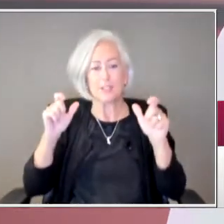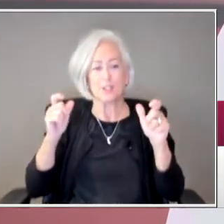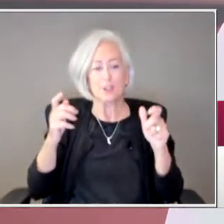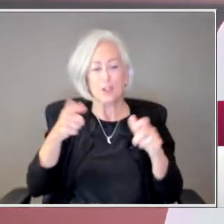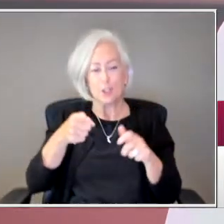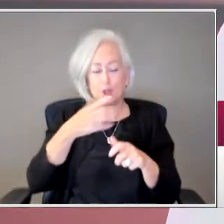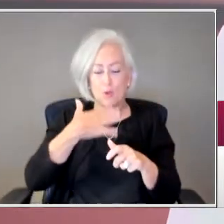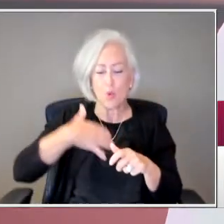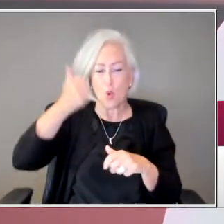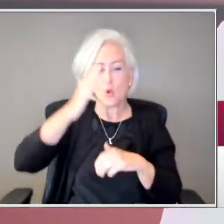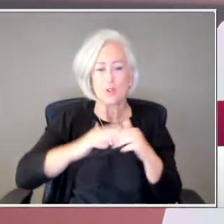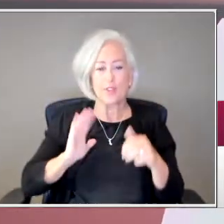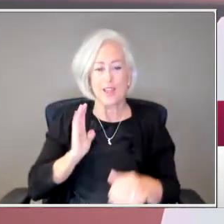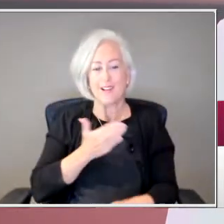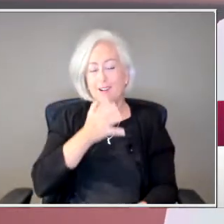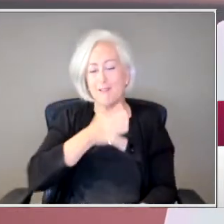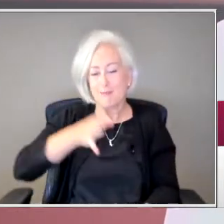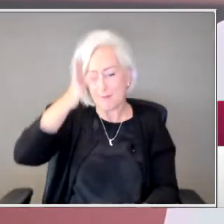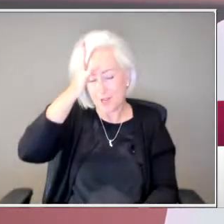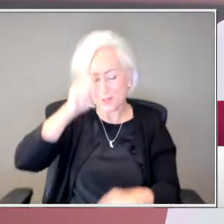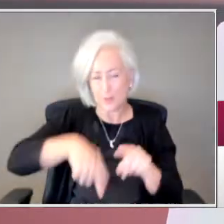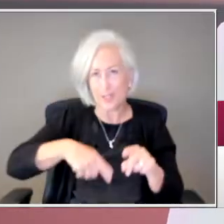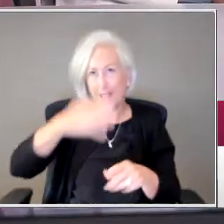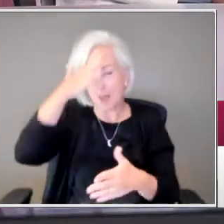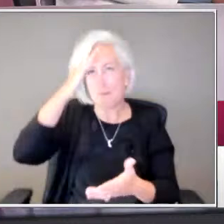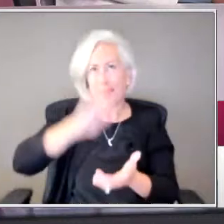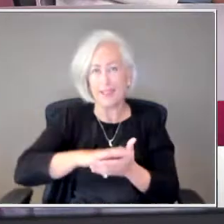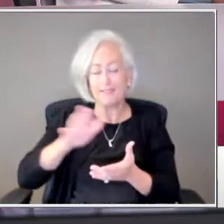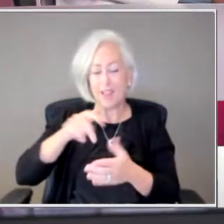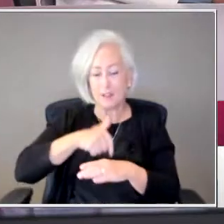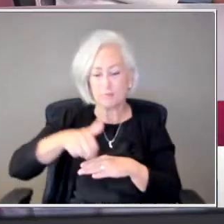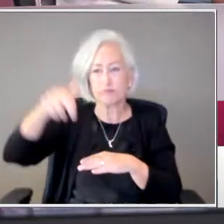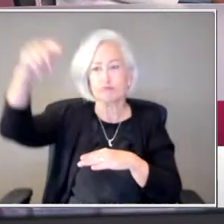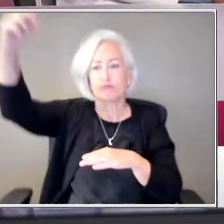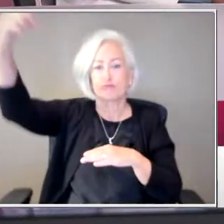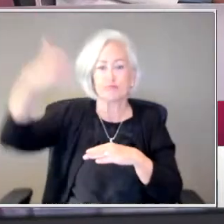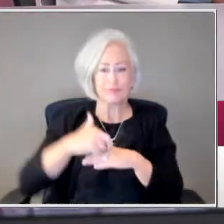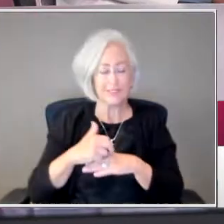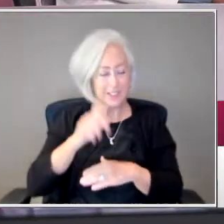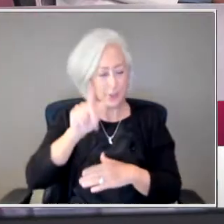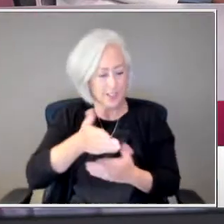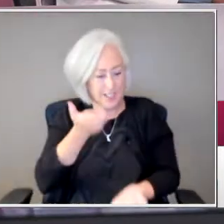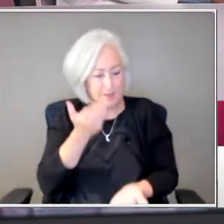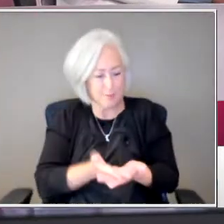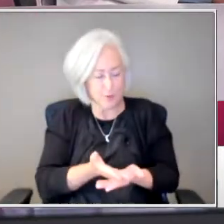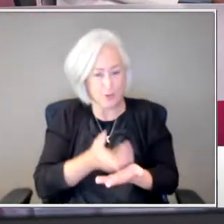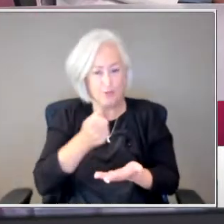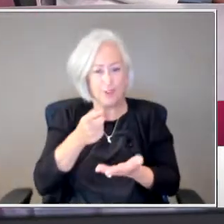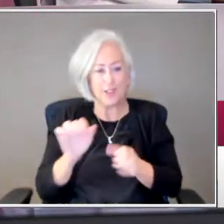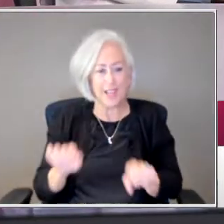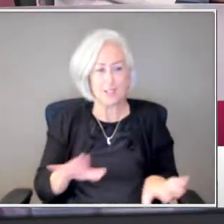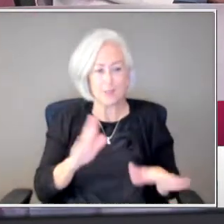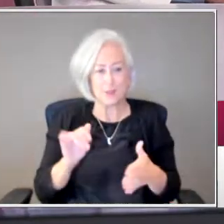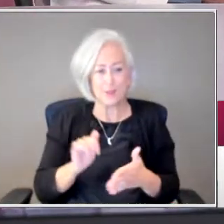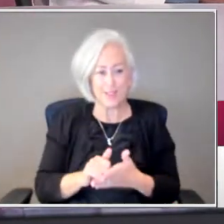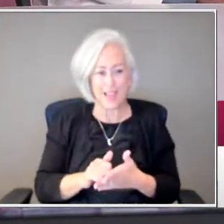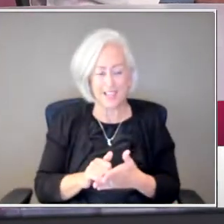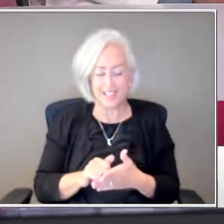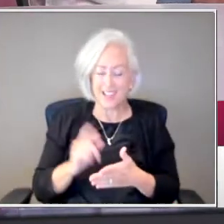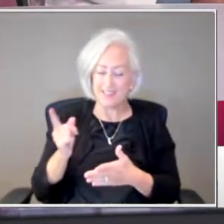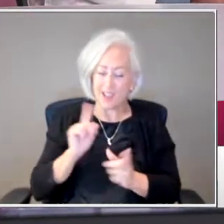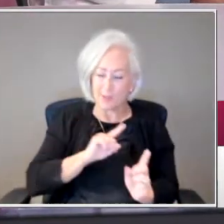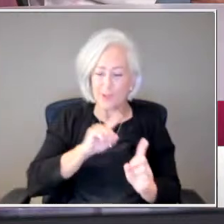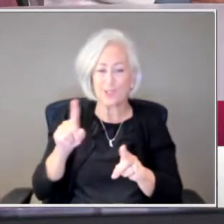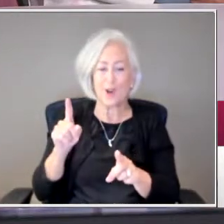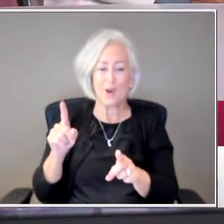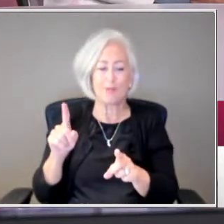here." So, and that's the way They it needed was. photographic proof that this guy is up here doing this. Go back and shame their parents, I guess. I don't know,